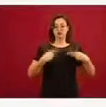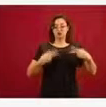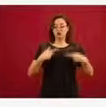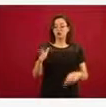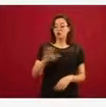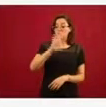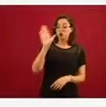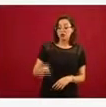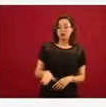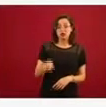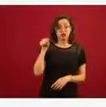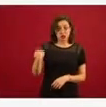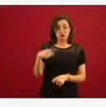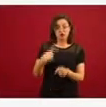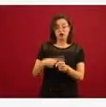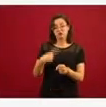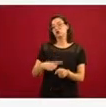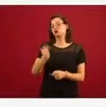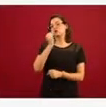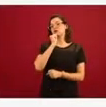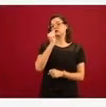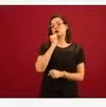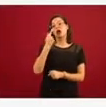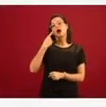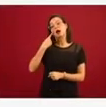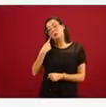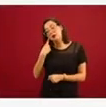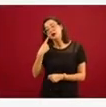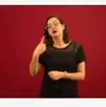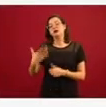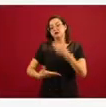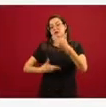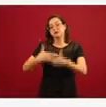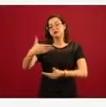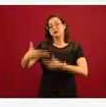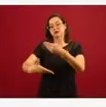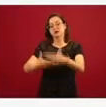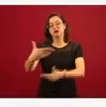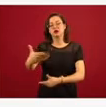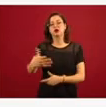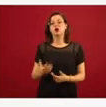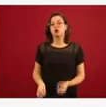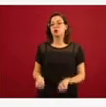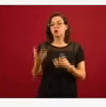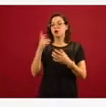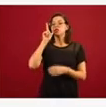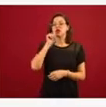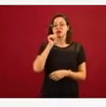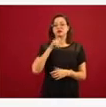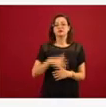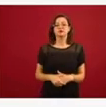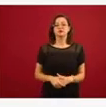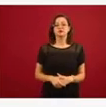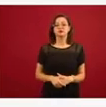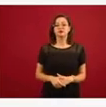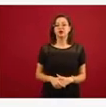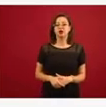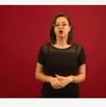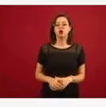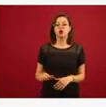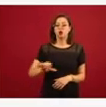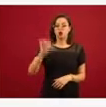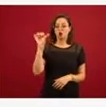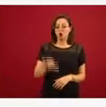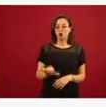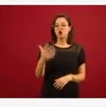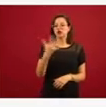for example, 153 fatalities that are currently under suspect